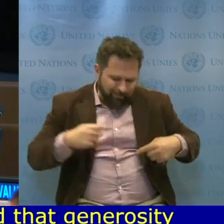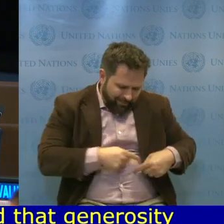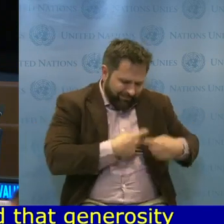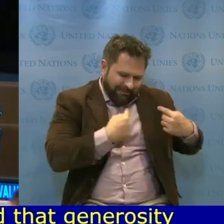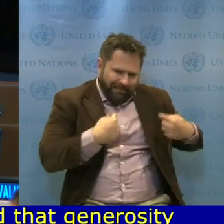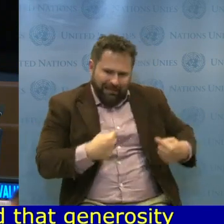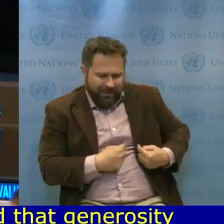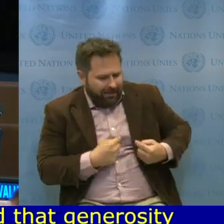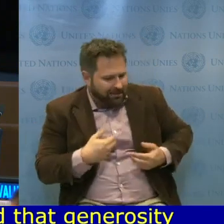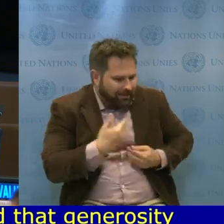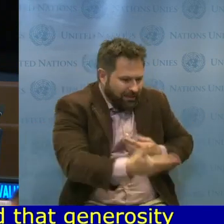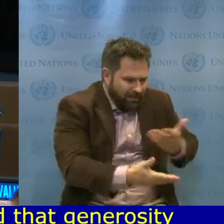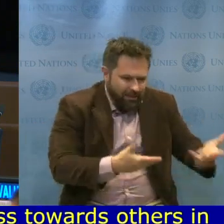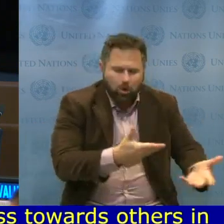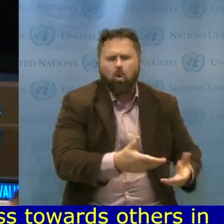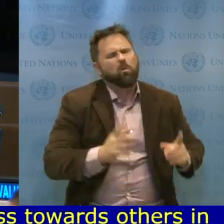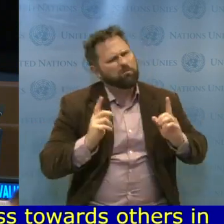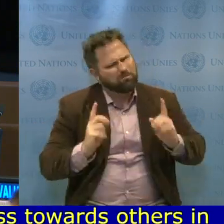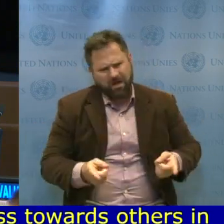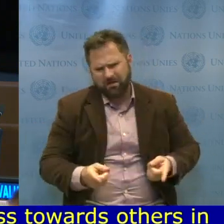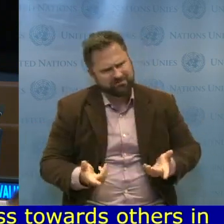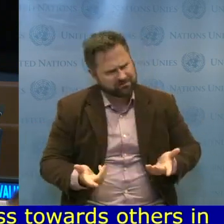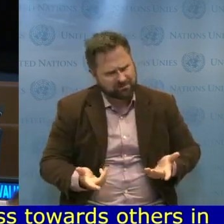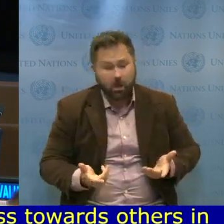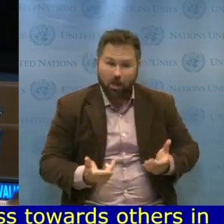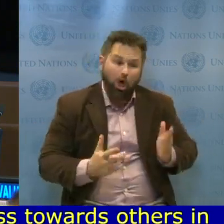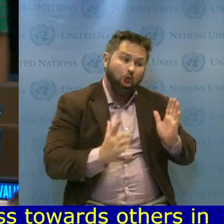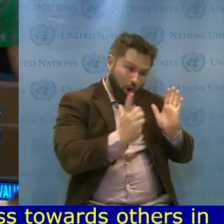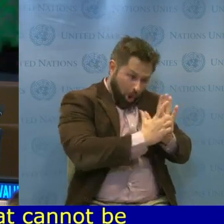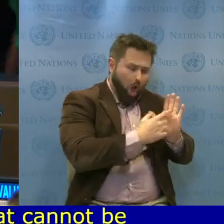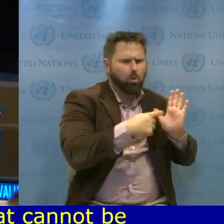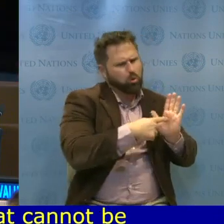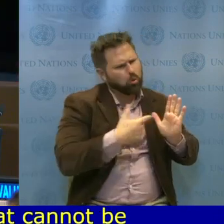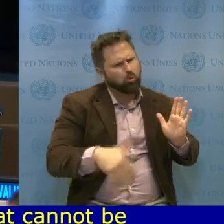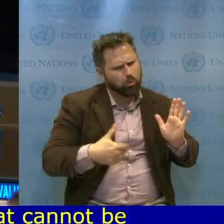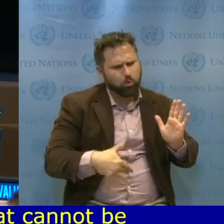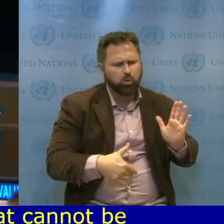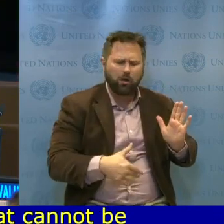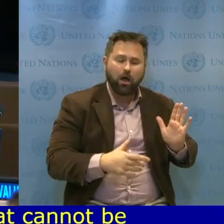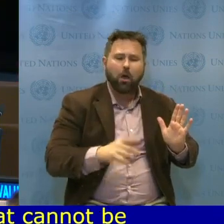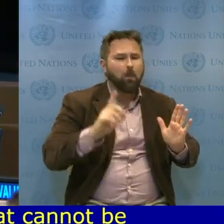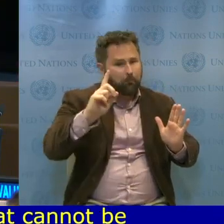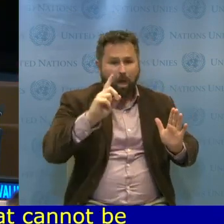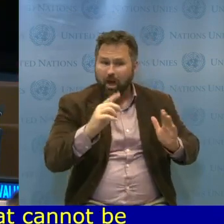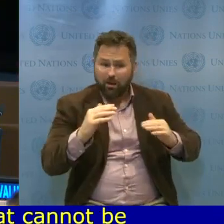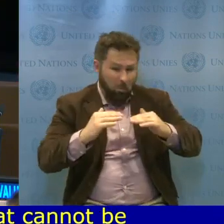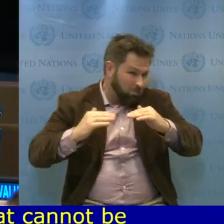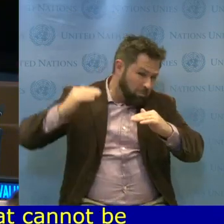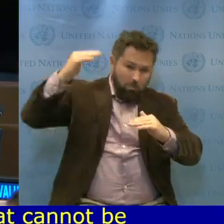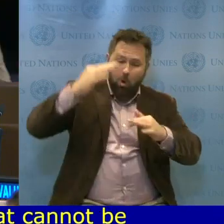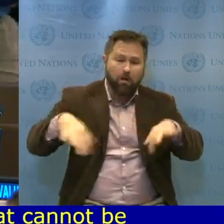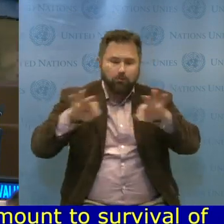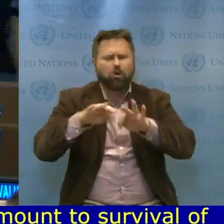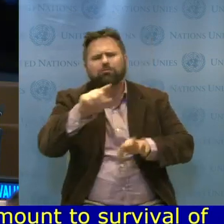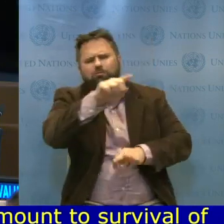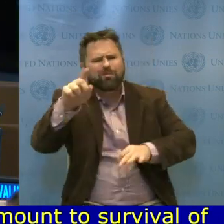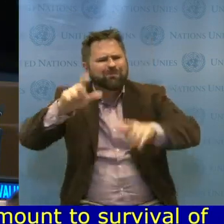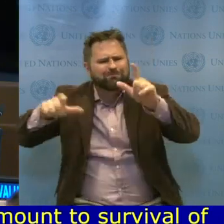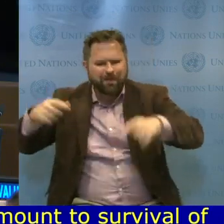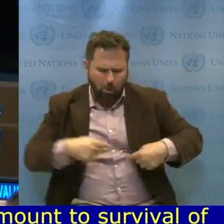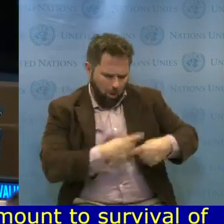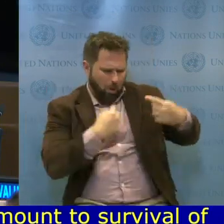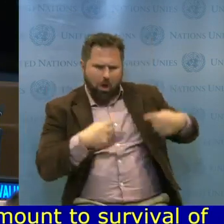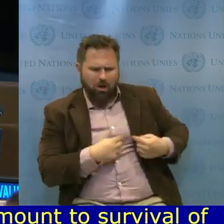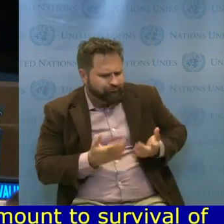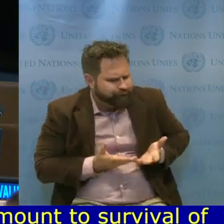to survival of children with spina bifida and hydrocephalus, even more than any medical intervention. As this study was performed in Uganda, we used